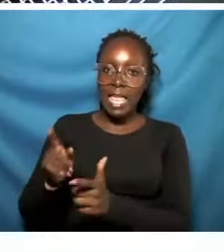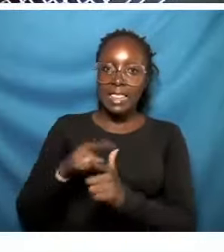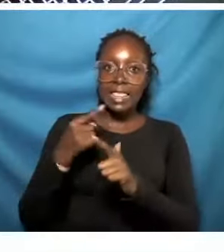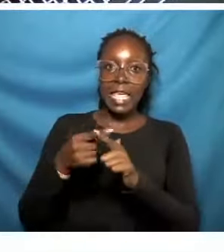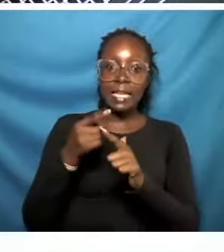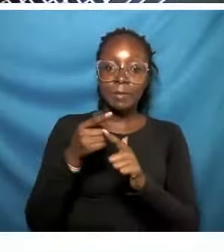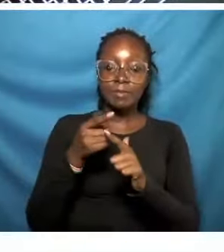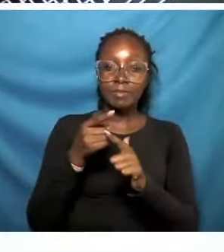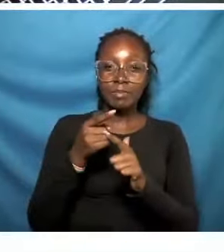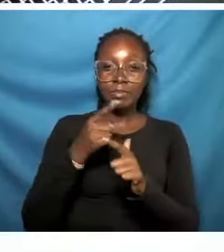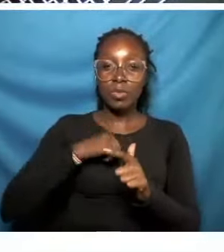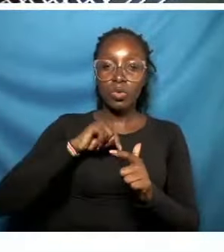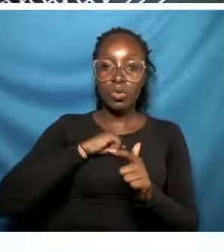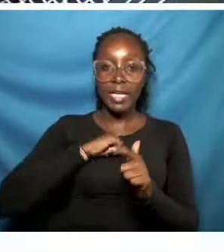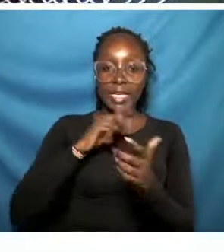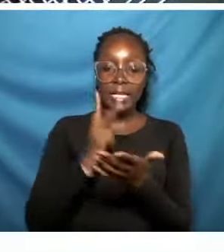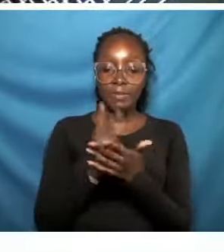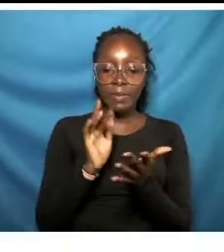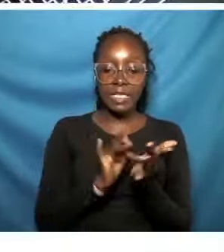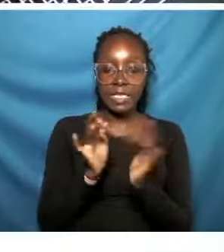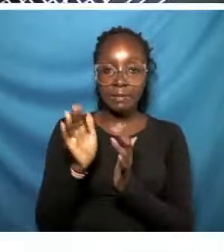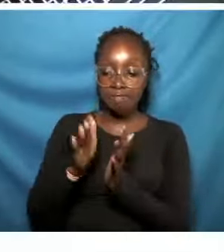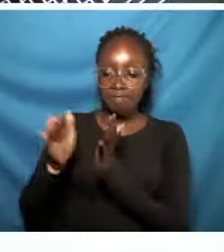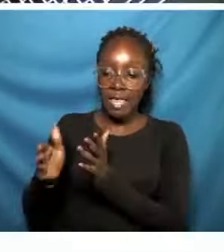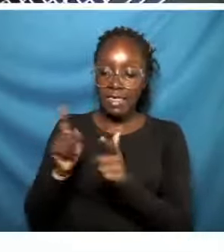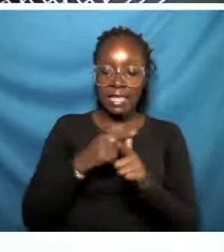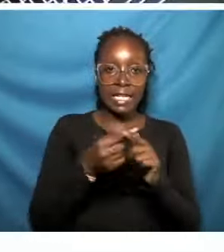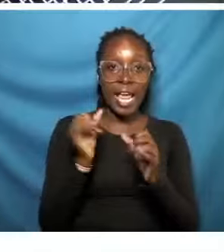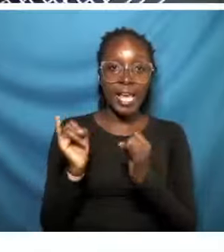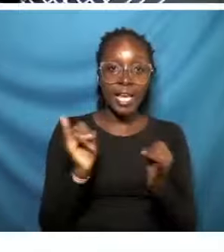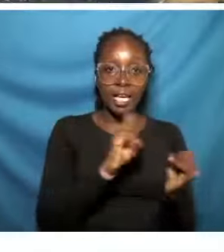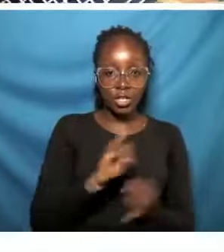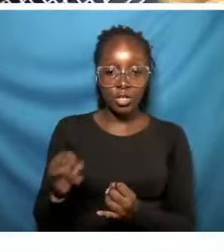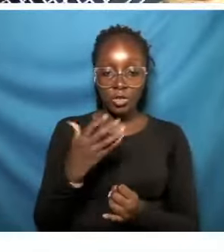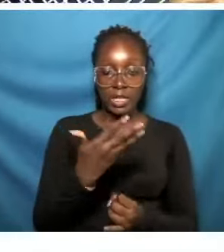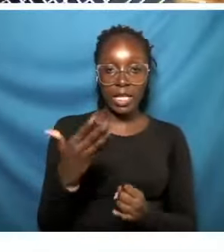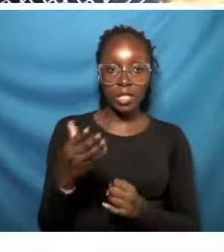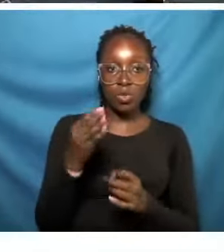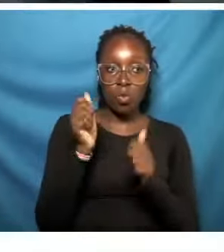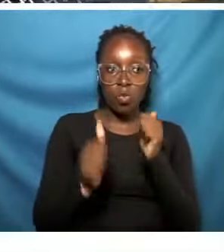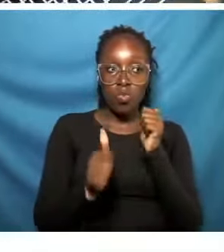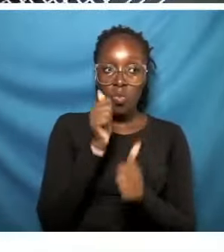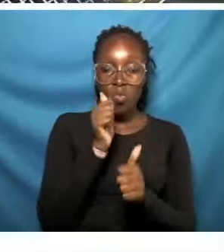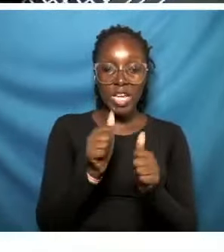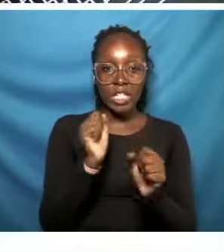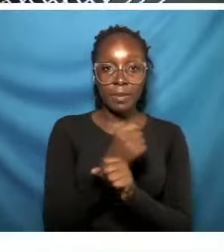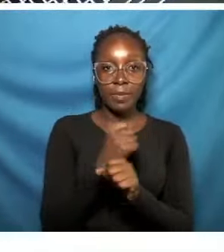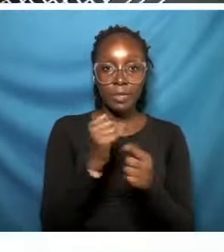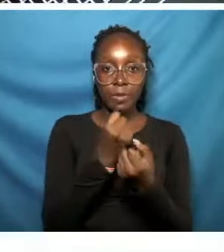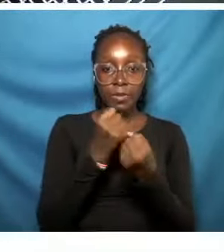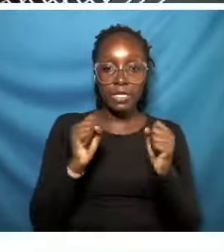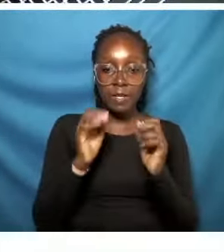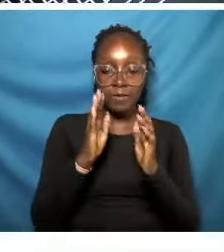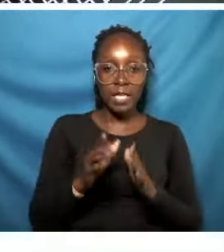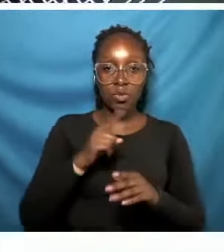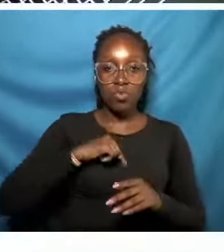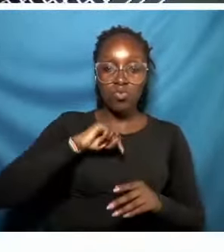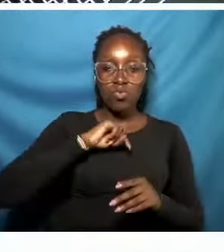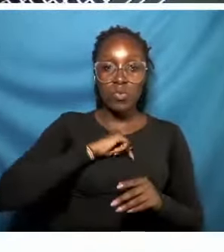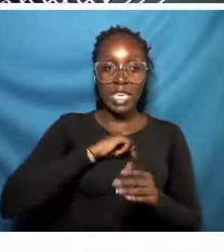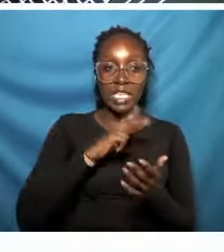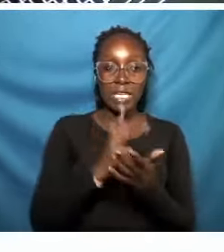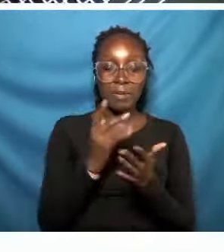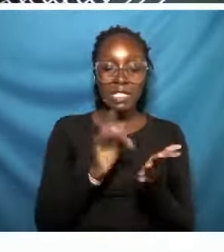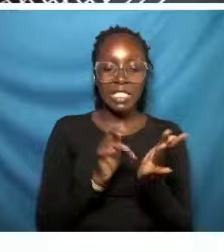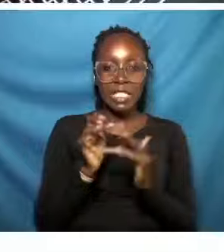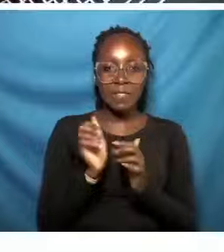introduce human-made things which cannot save us. We dislodge Jesus from His position as the Savior. A church that teaches